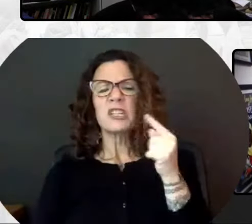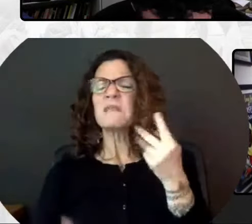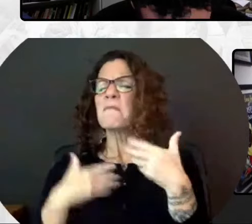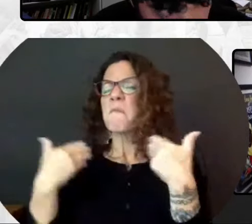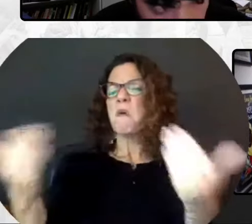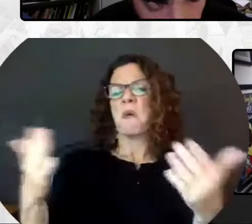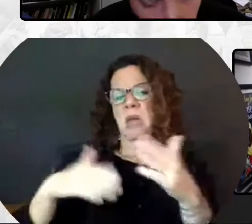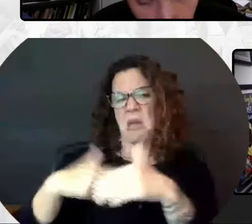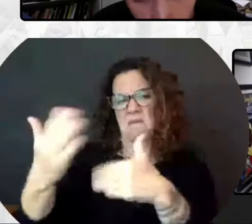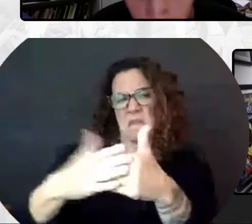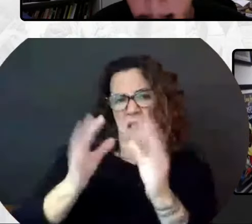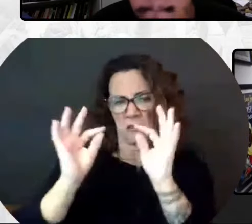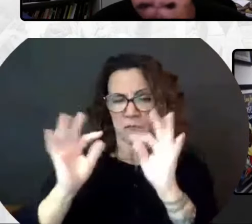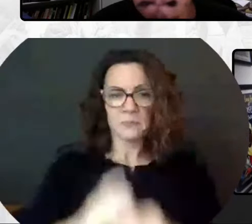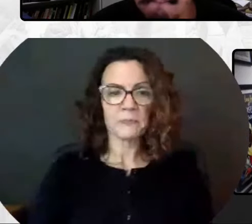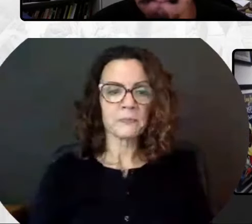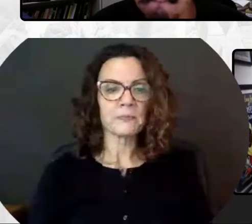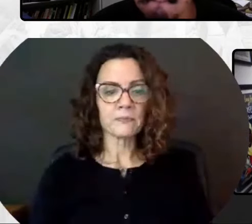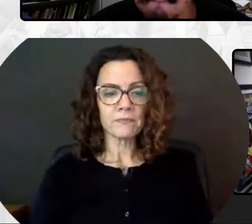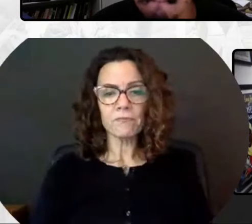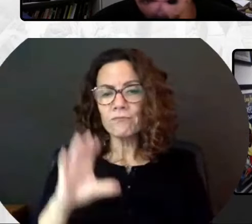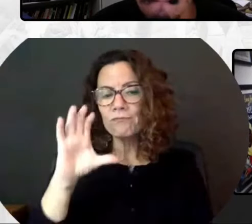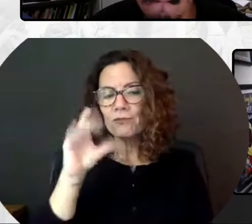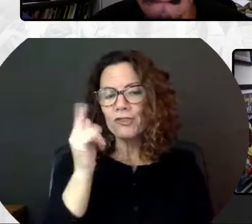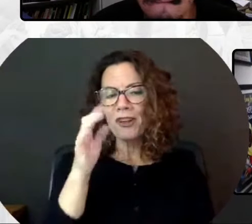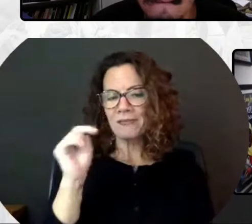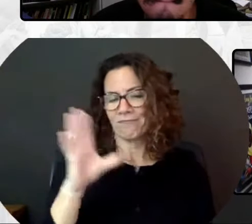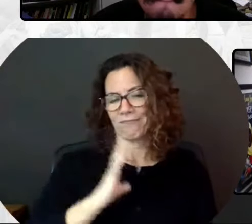we roll to the next clip when you get a chance?